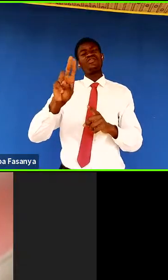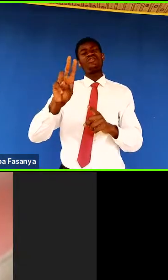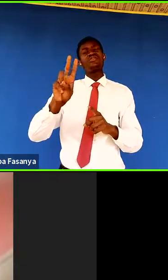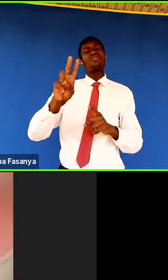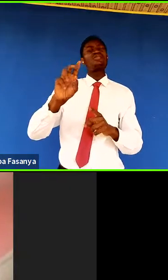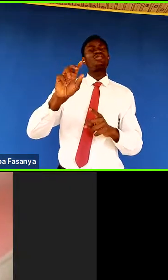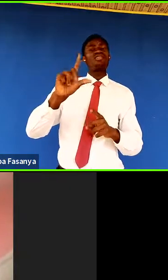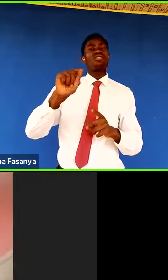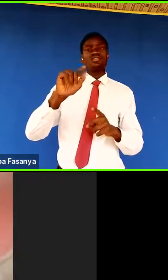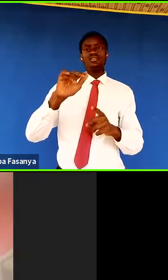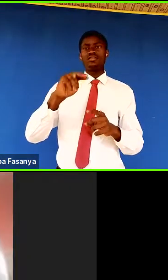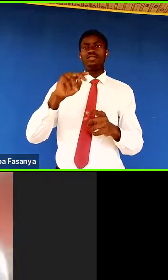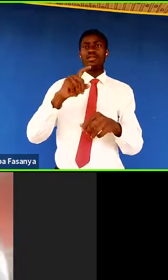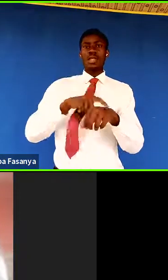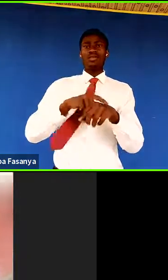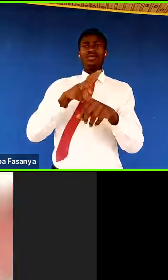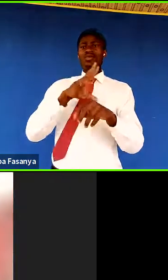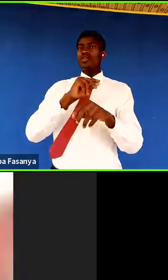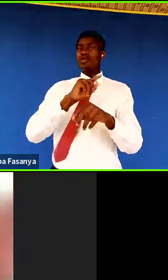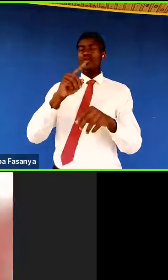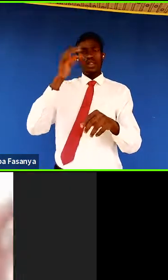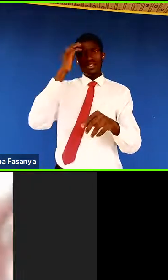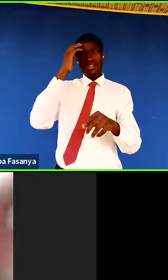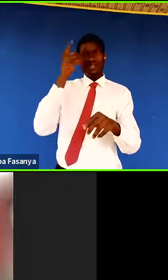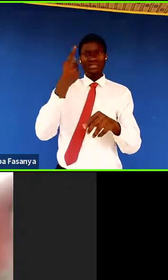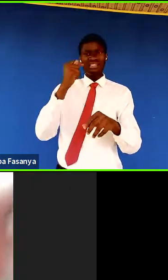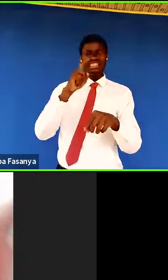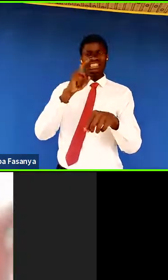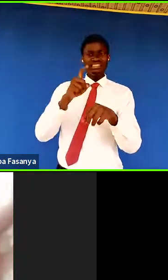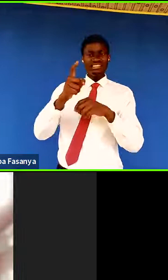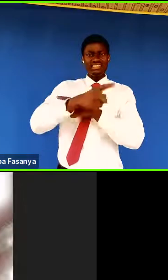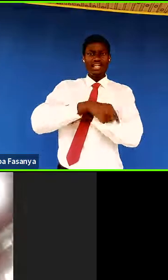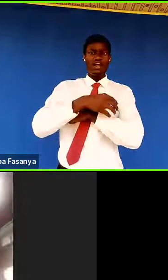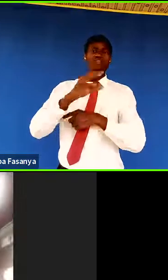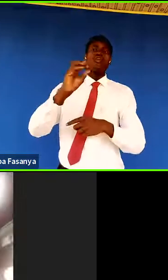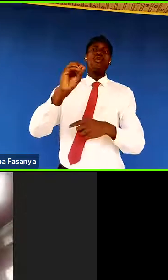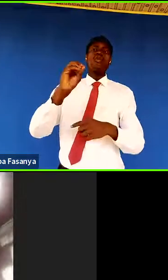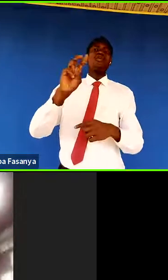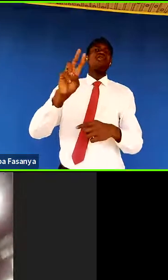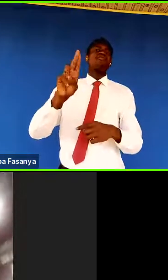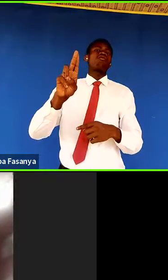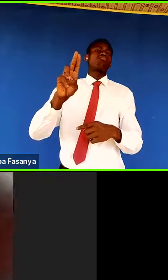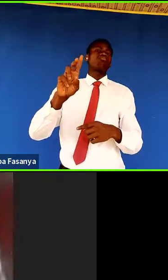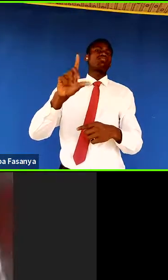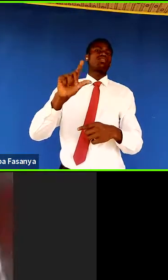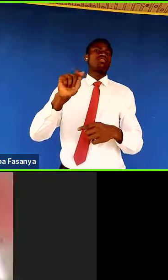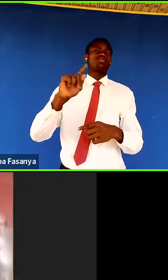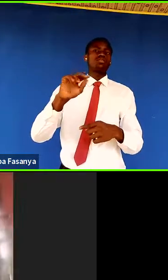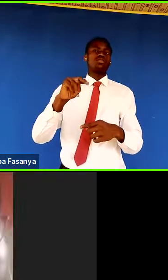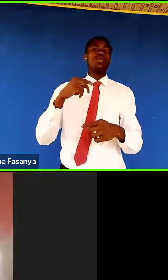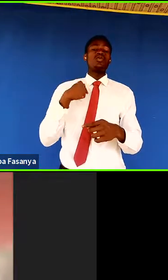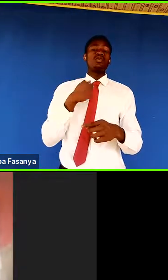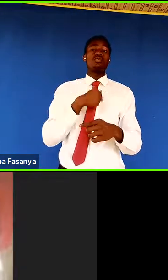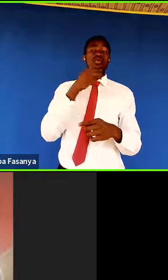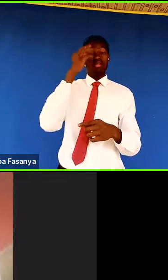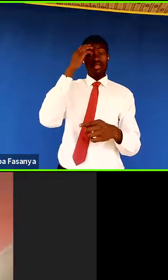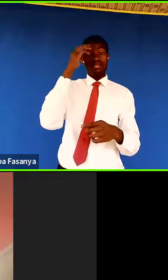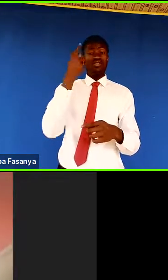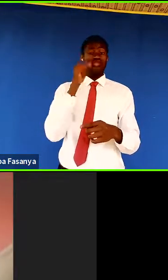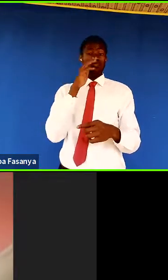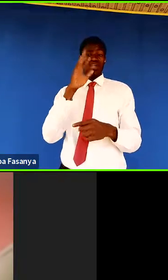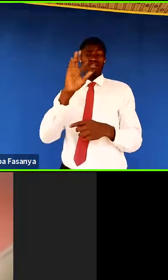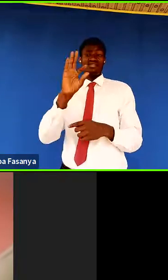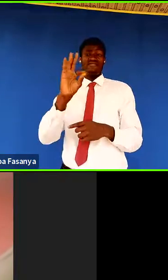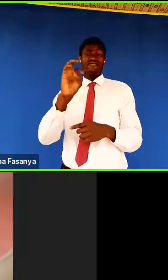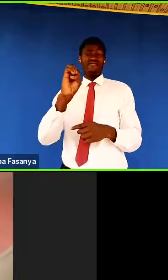of ovulation. Yes, but what we know is that, we know the woman's fertile period. That when she meets around this time, she's likely to get pregnant. Is